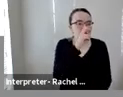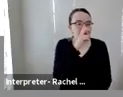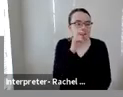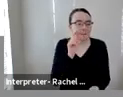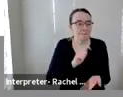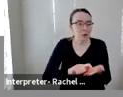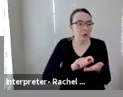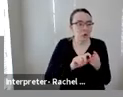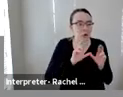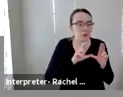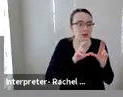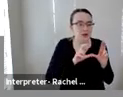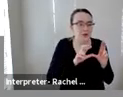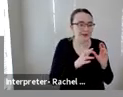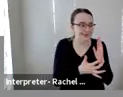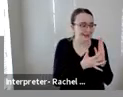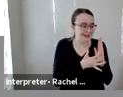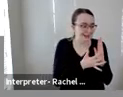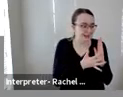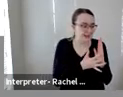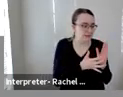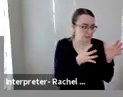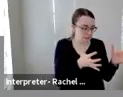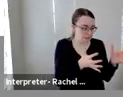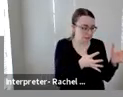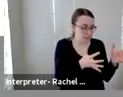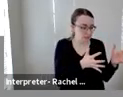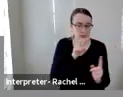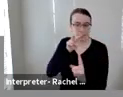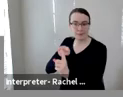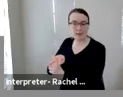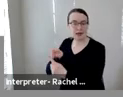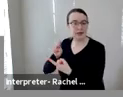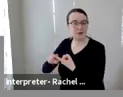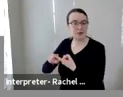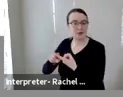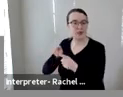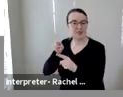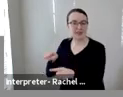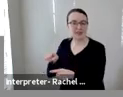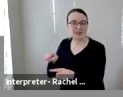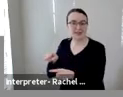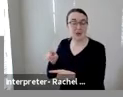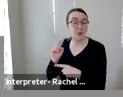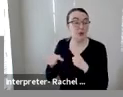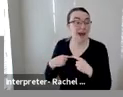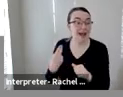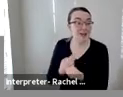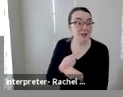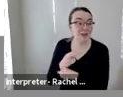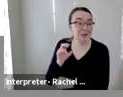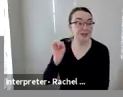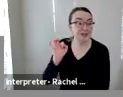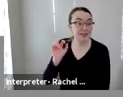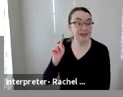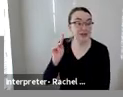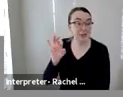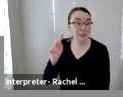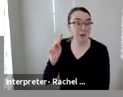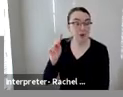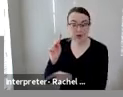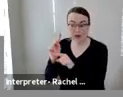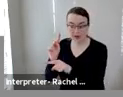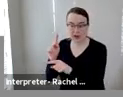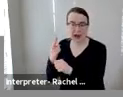technique to a digital tool. When I use Sketchbook, I'm literally doing a marker rendering. I didn't grow up